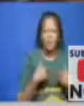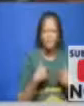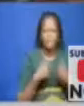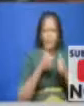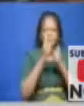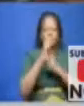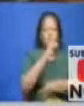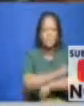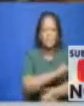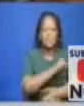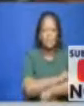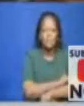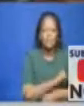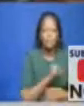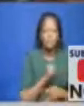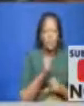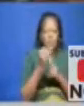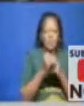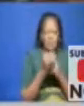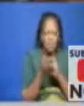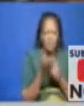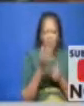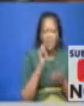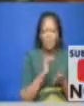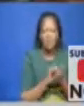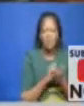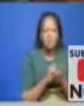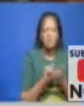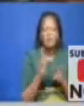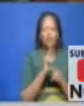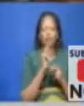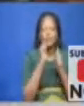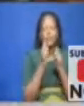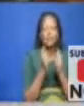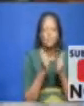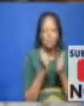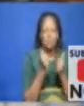academy annexed to it, so that their unutilized sports facilities can be used by the sports